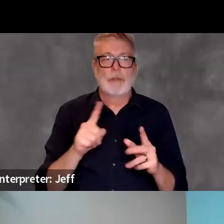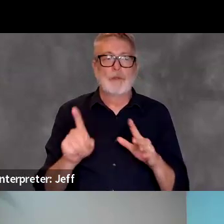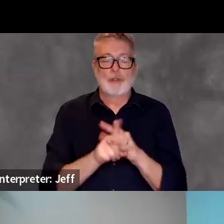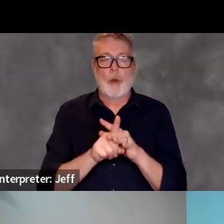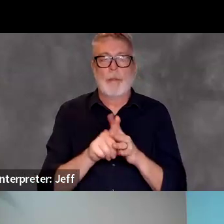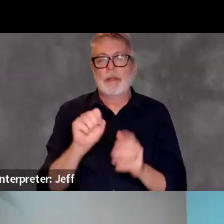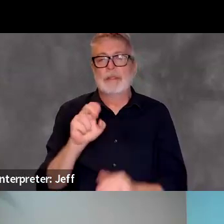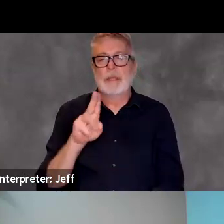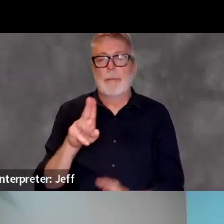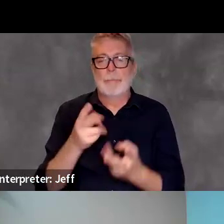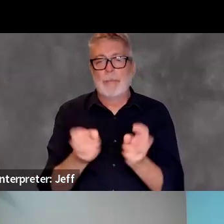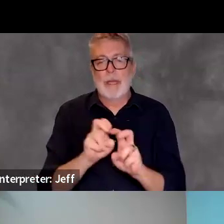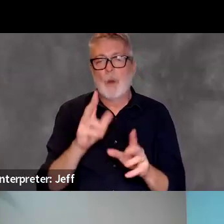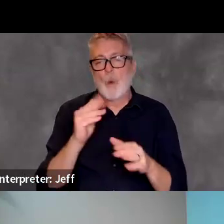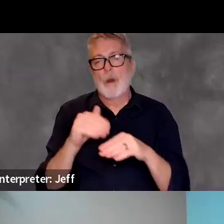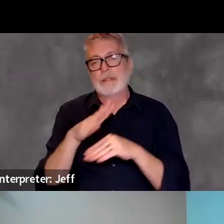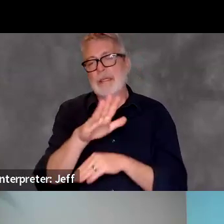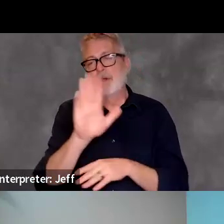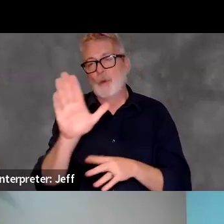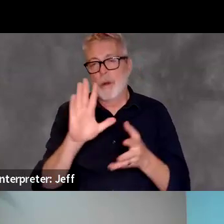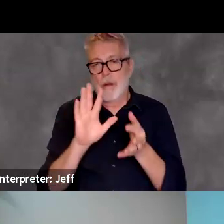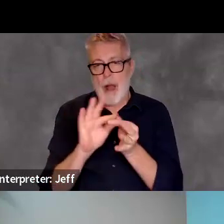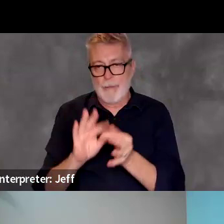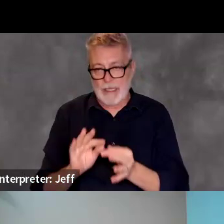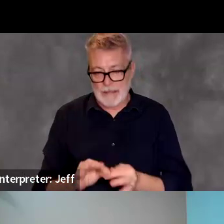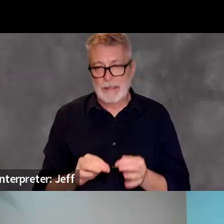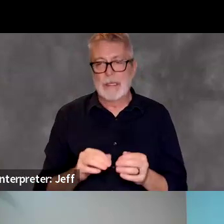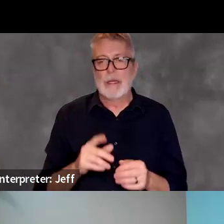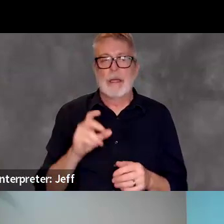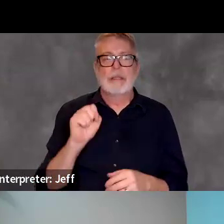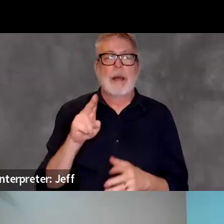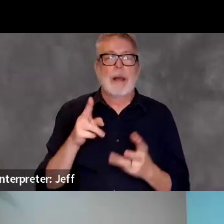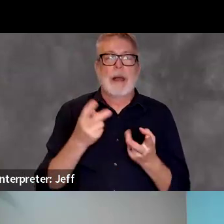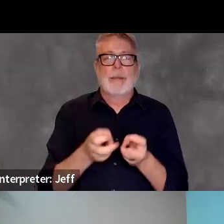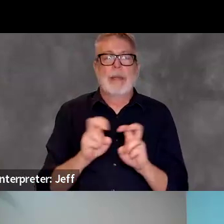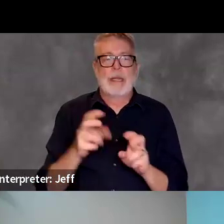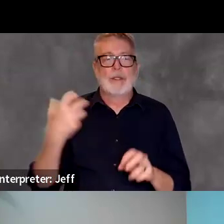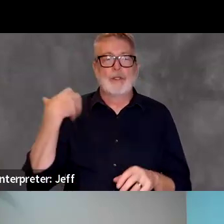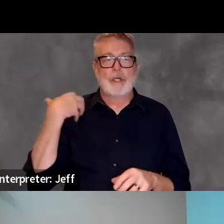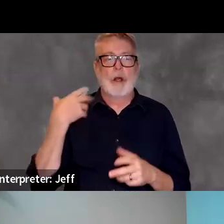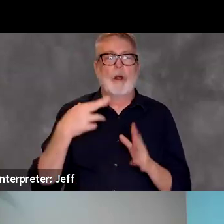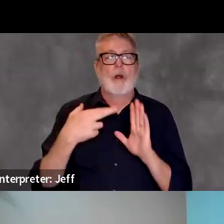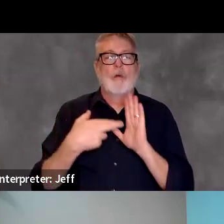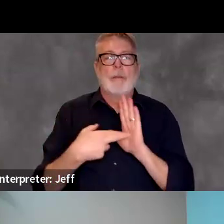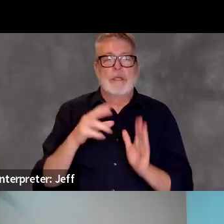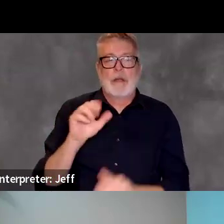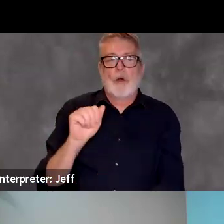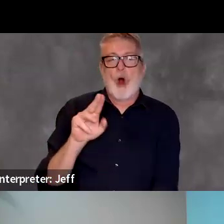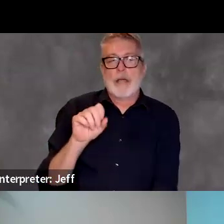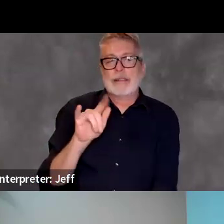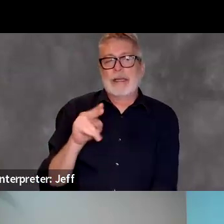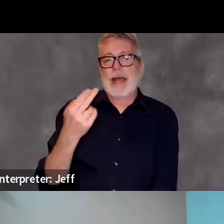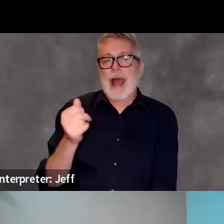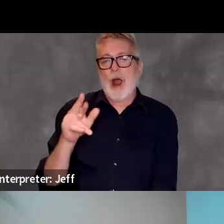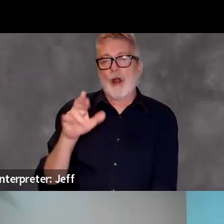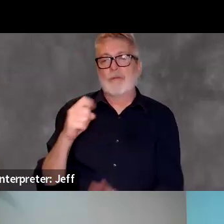the subcommittee or send in your comments. And the subcommittee is chaired by Representative Austin Harris. This is on the